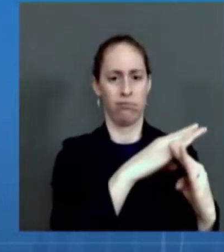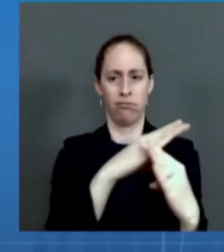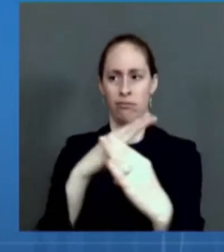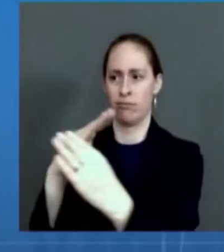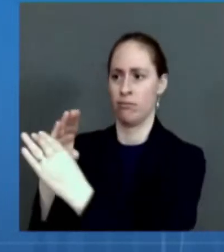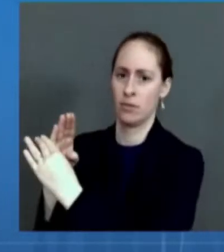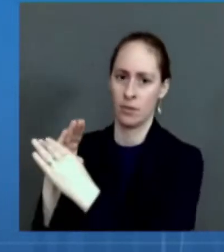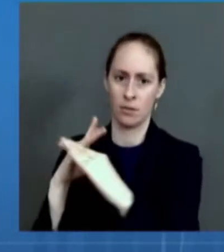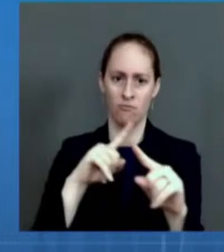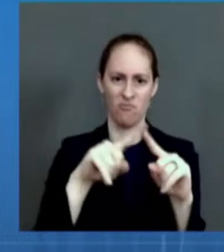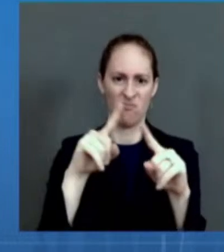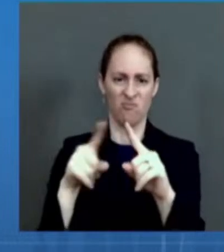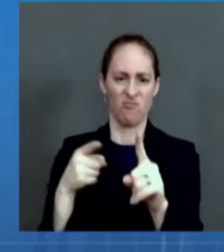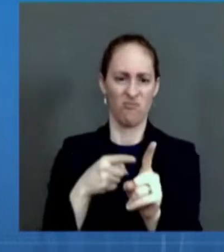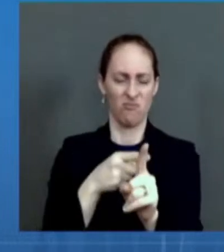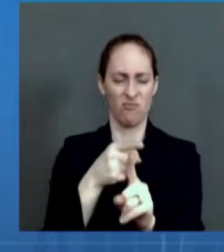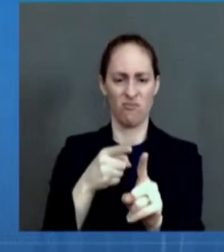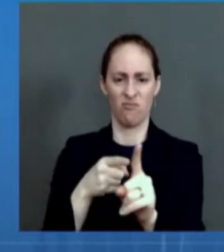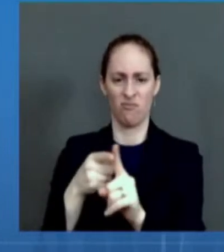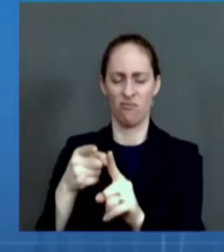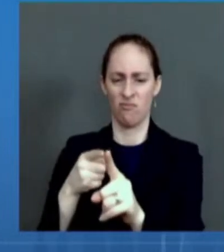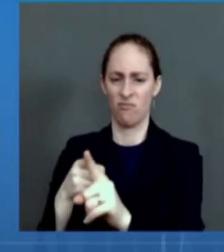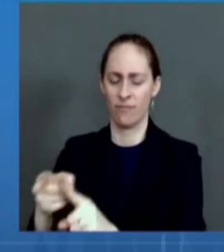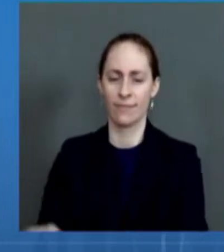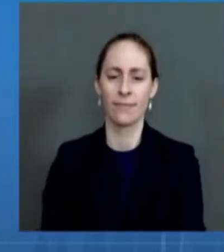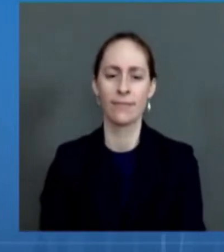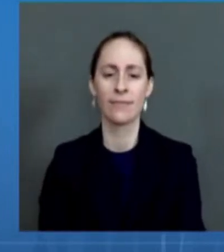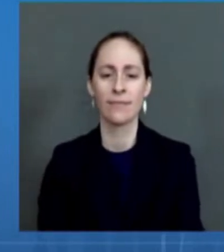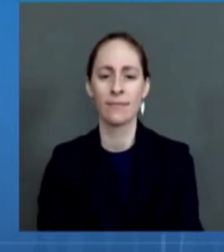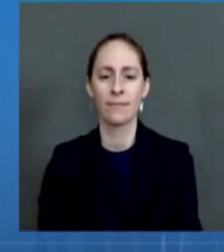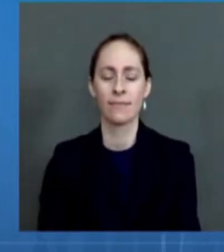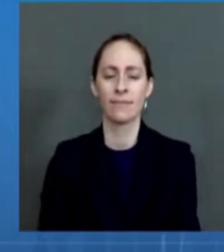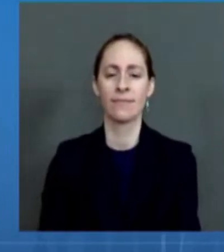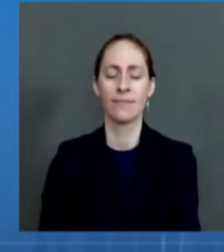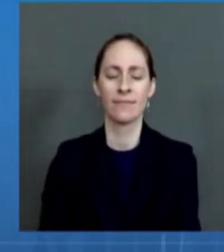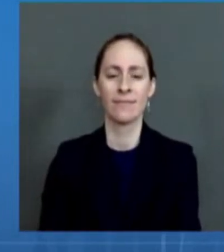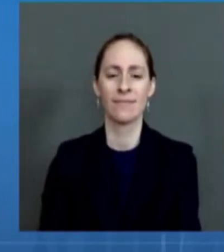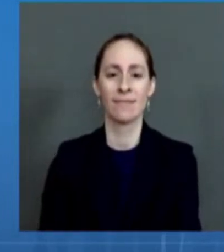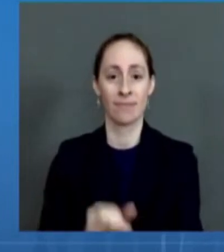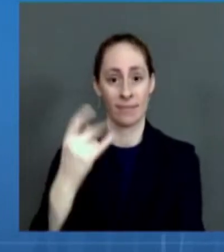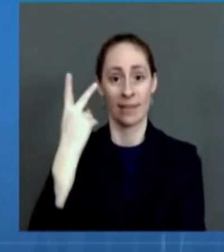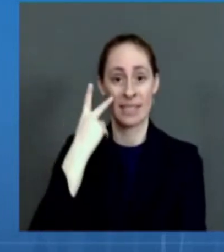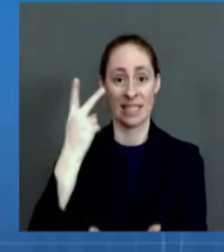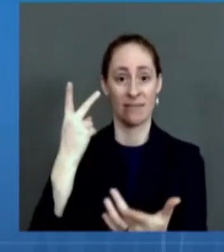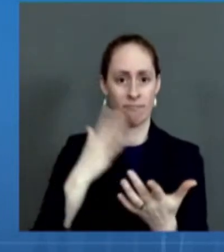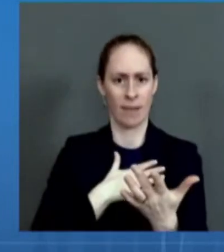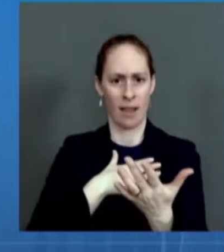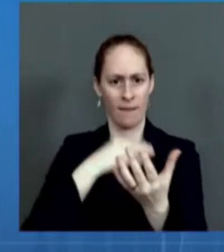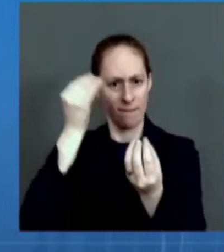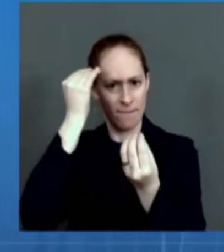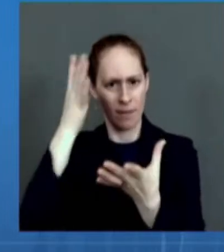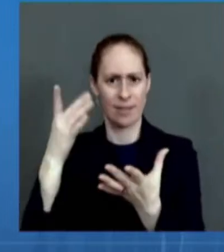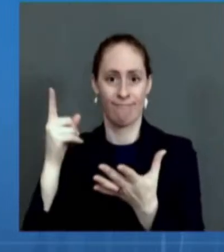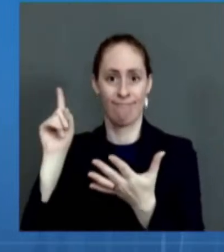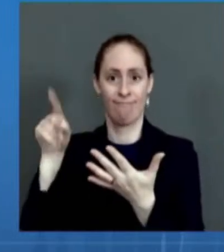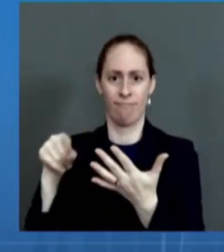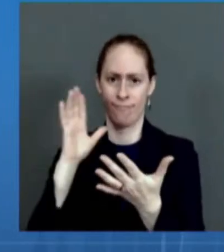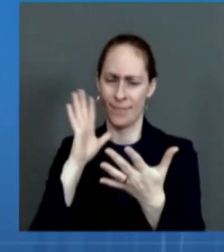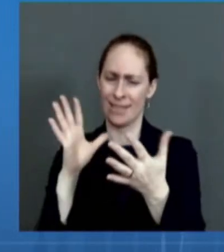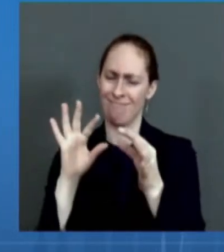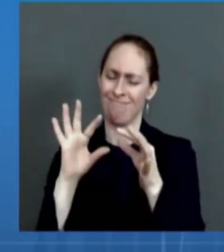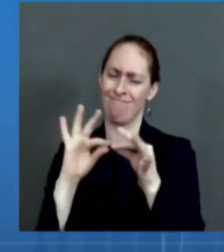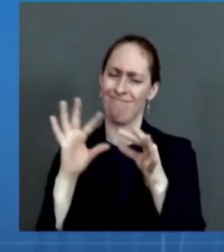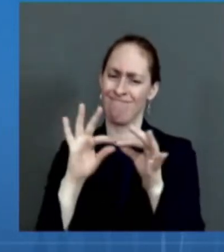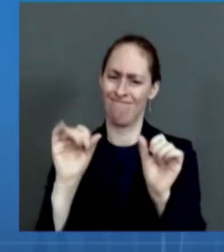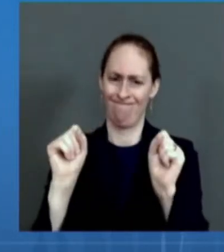the data that fortifies what I just said. This is a recently published study in the New England Journal looking at